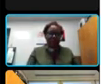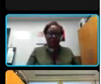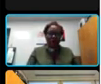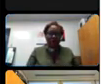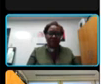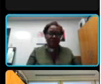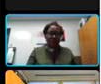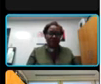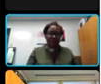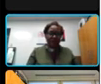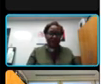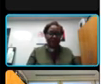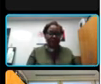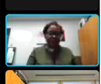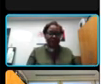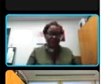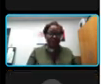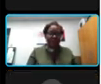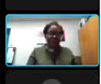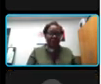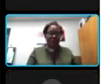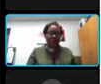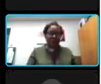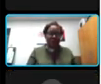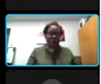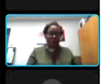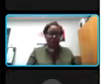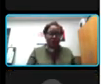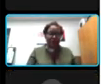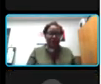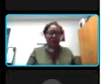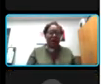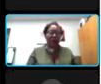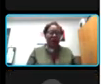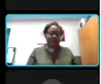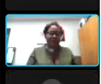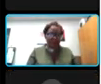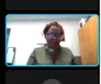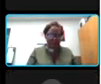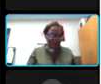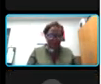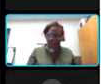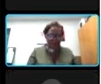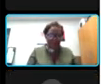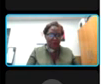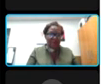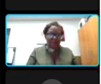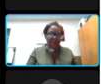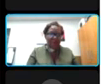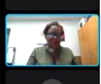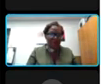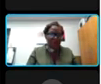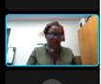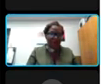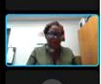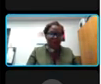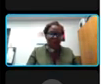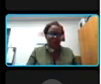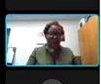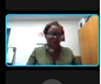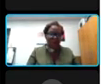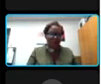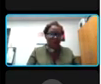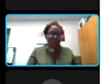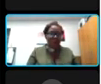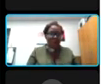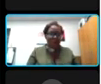Look for all students, staff, and others that are entering our building on a daily basis. So parents, we ask